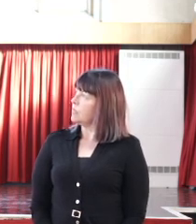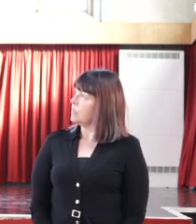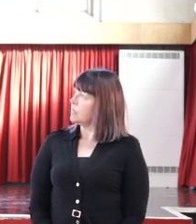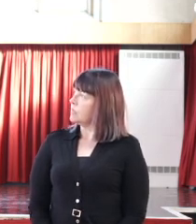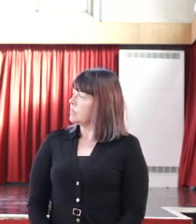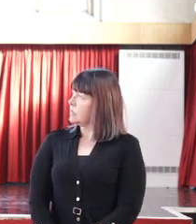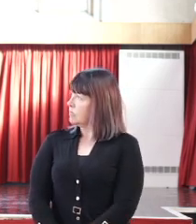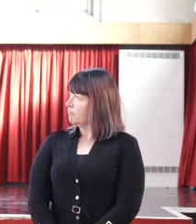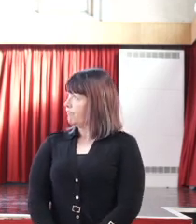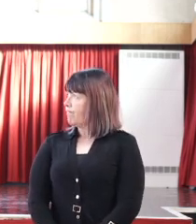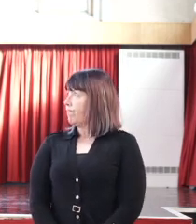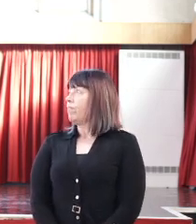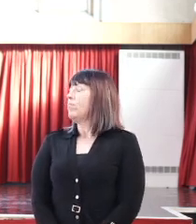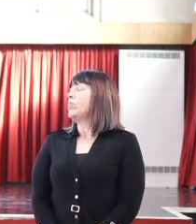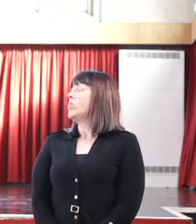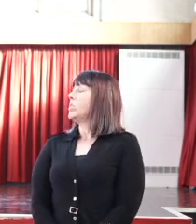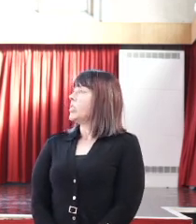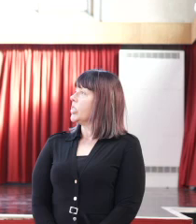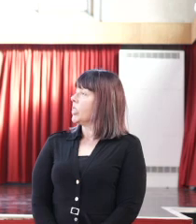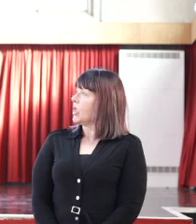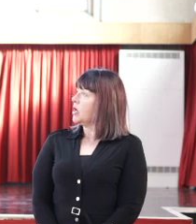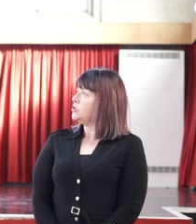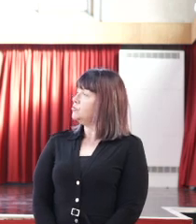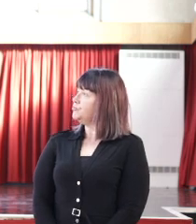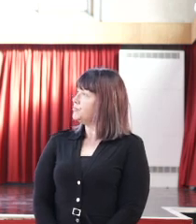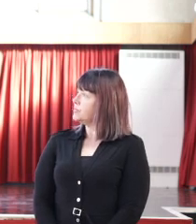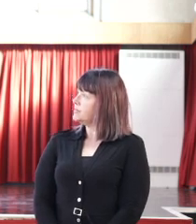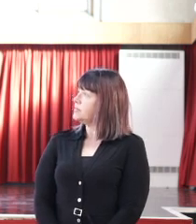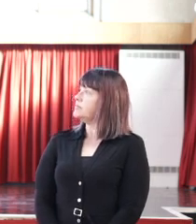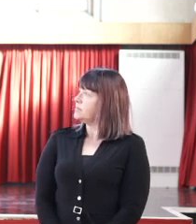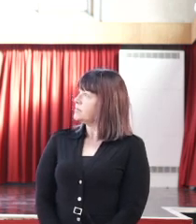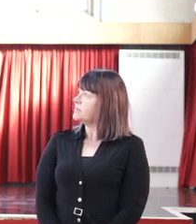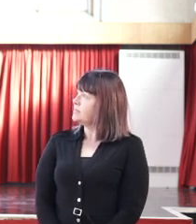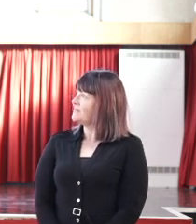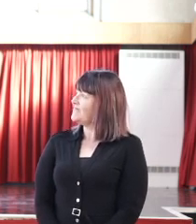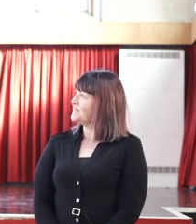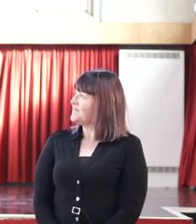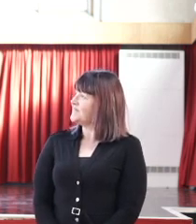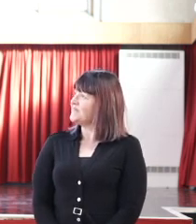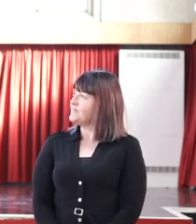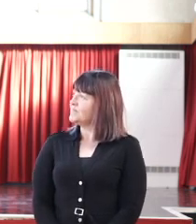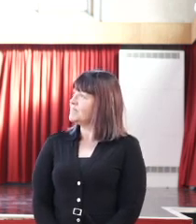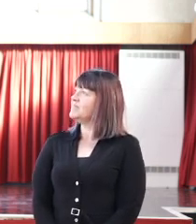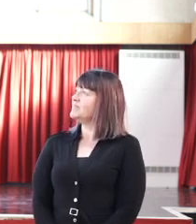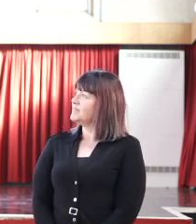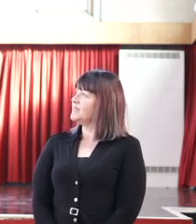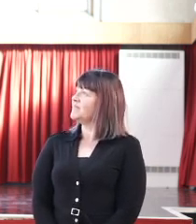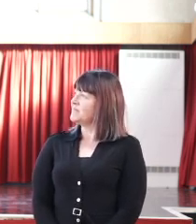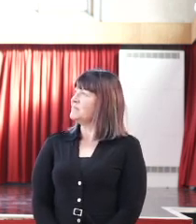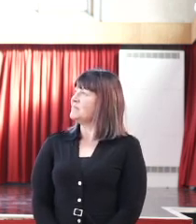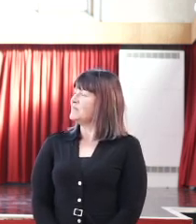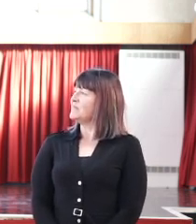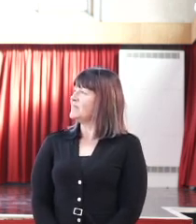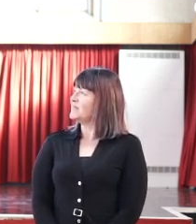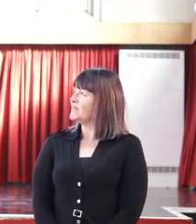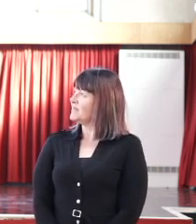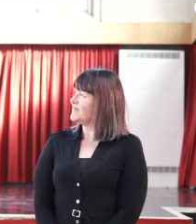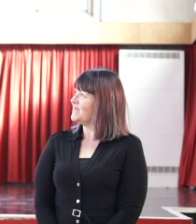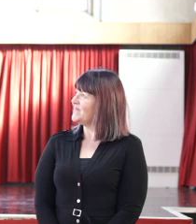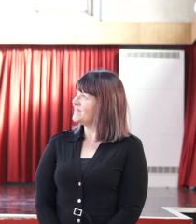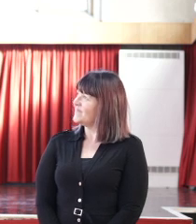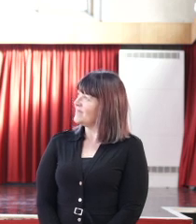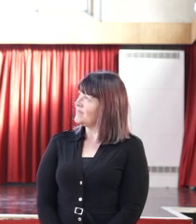And I'll be there to talk to people, to tell you a little bit about how we've made it, and maybe if you're interested to learn a little bit of sign language, I'd be happy to teach